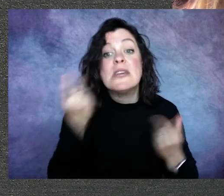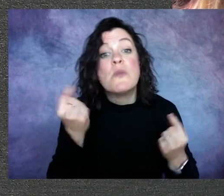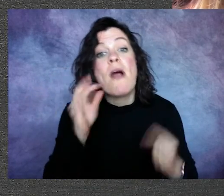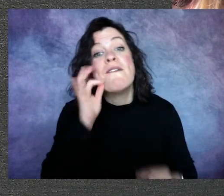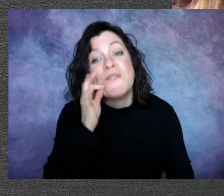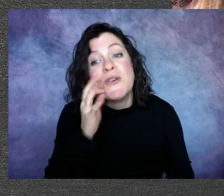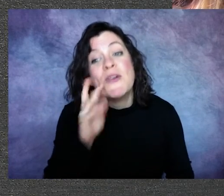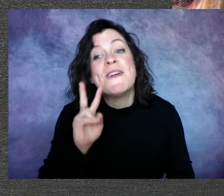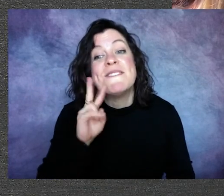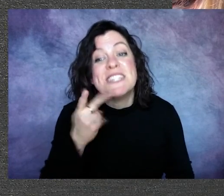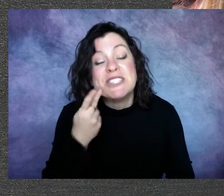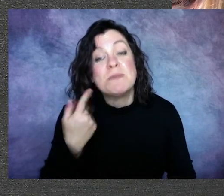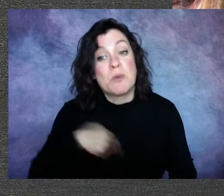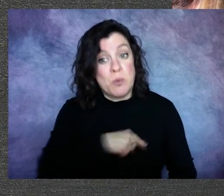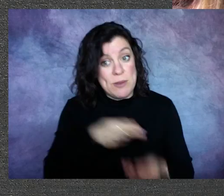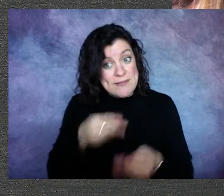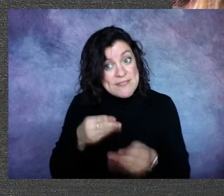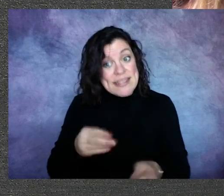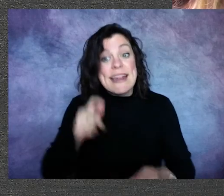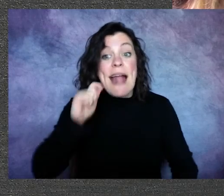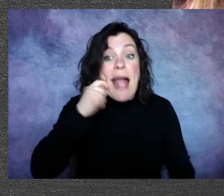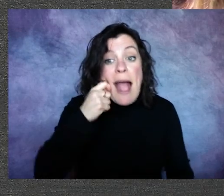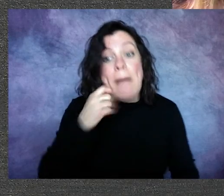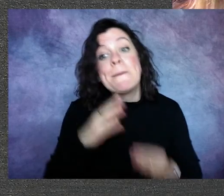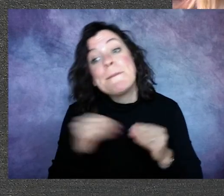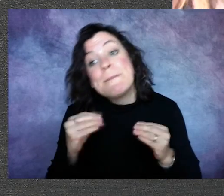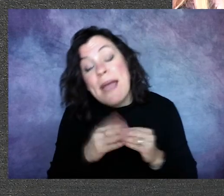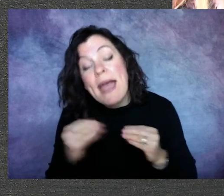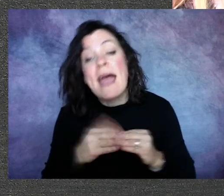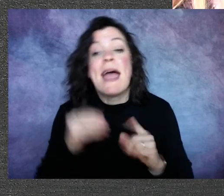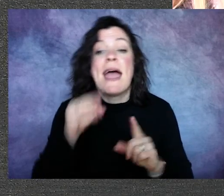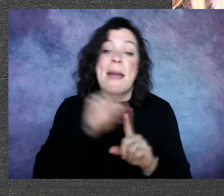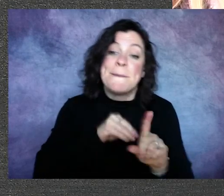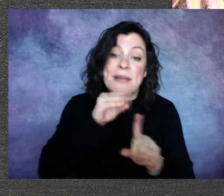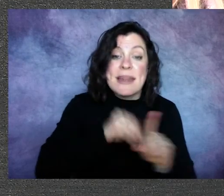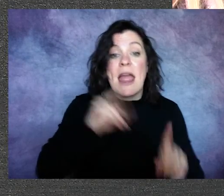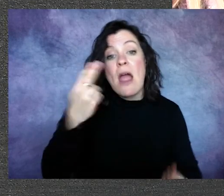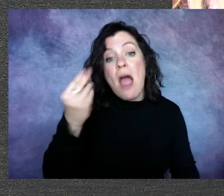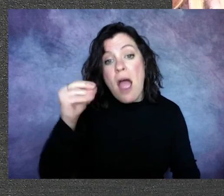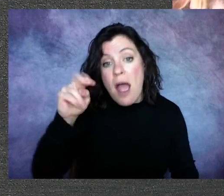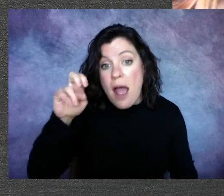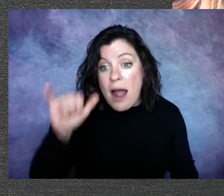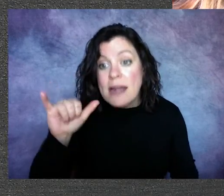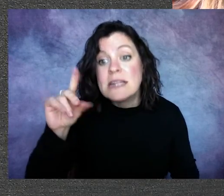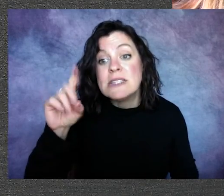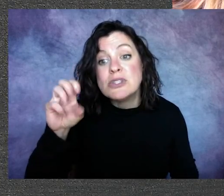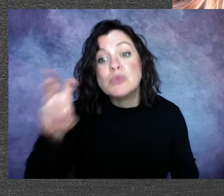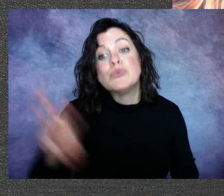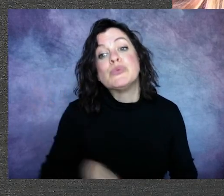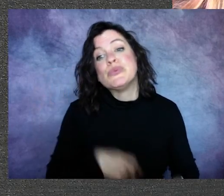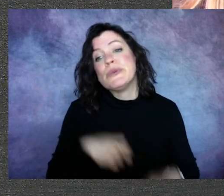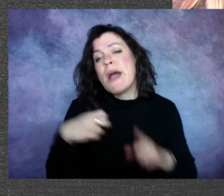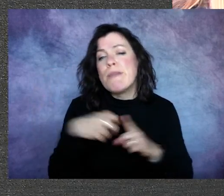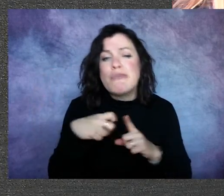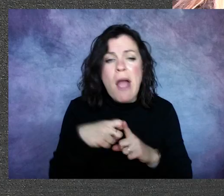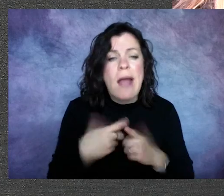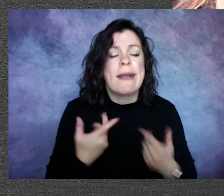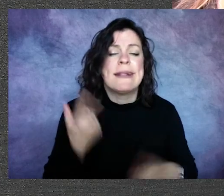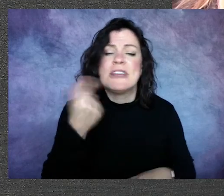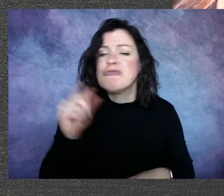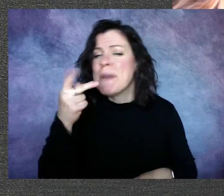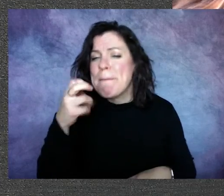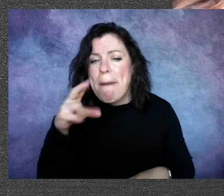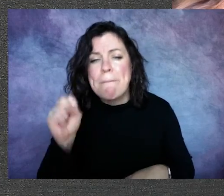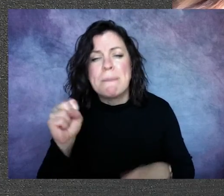zoo, we feed them apples, pears, bananas, honeydew, broccoli, green beans, all kinds of stuff like that. You're making me hungry. That's food I like too. Yeah.